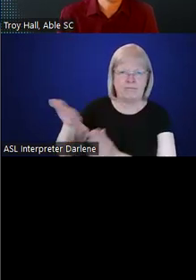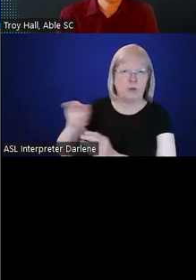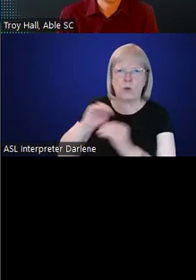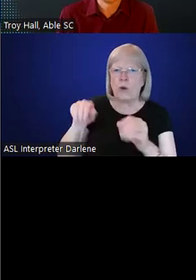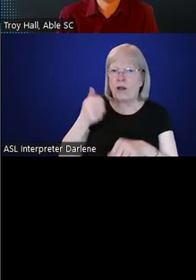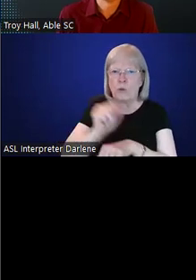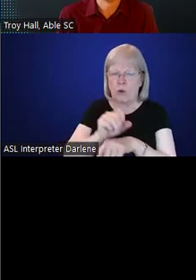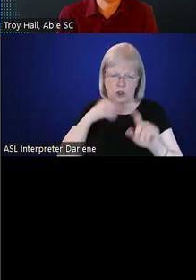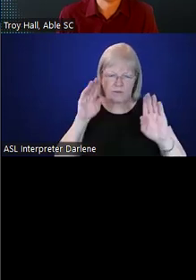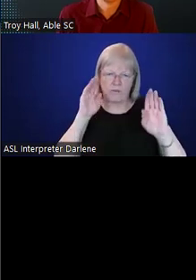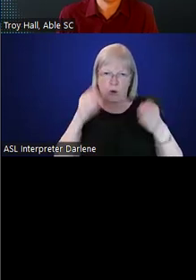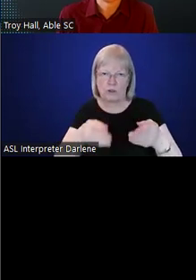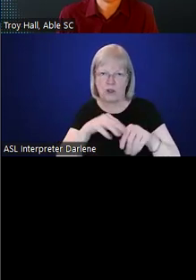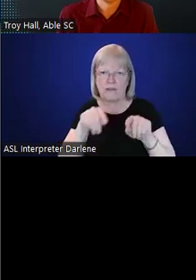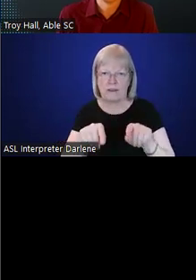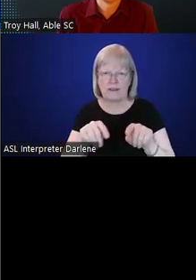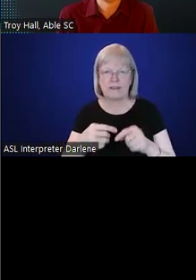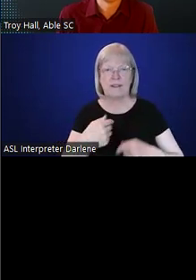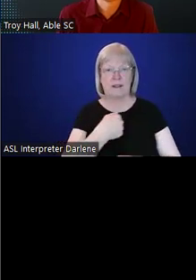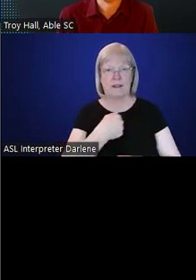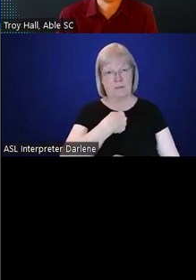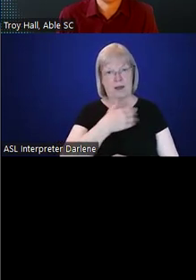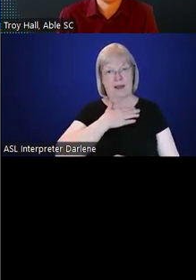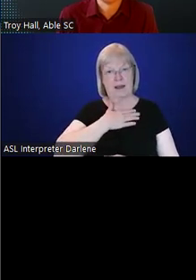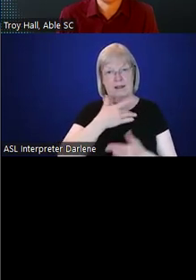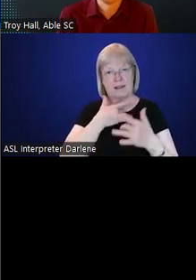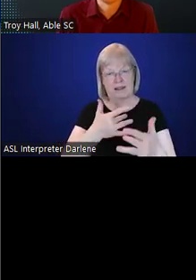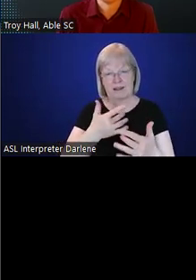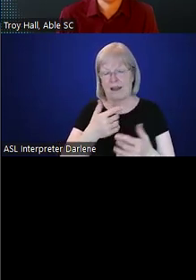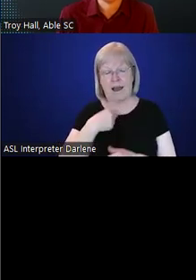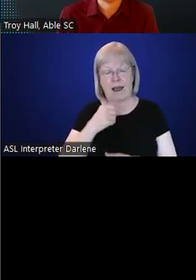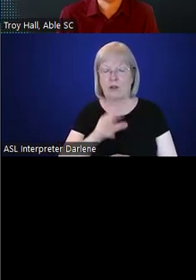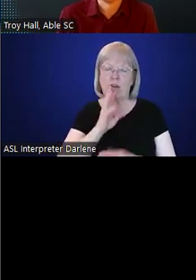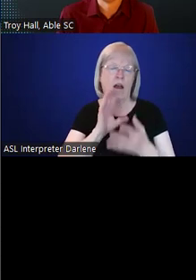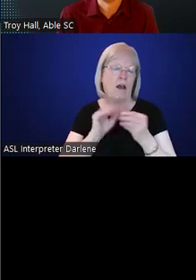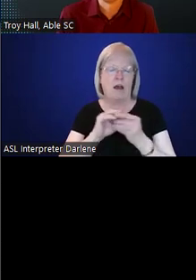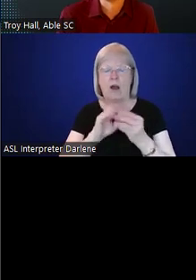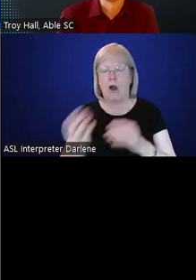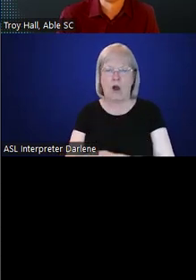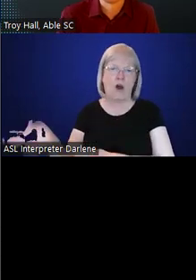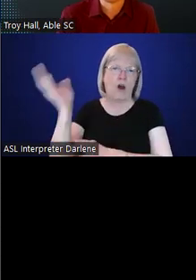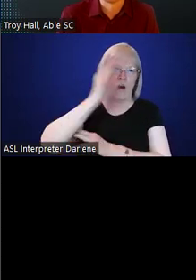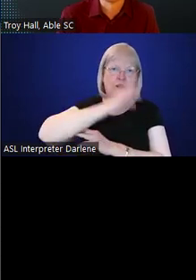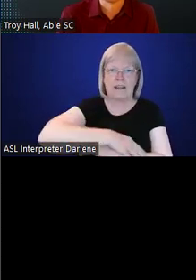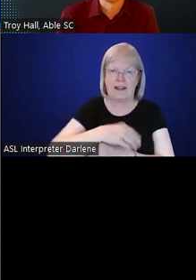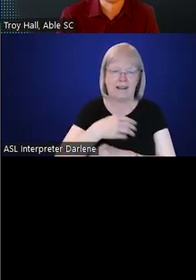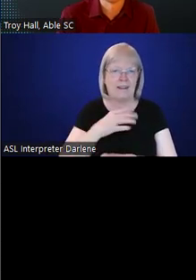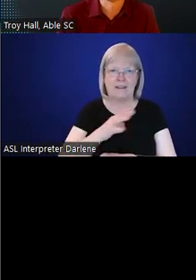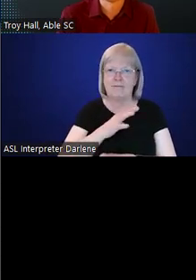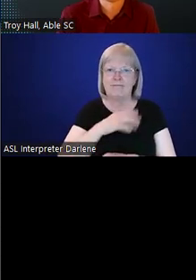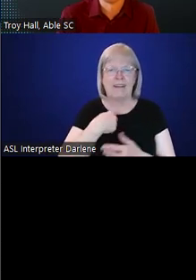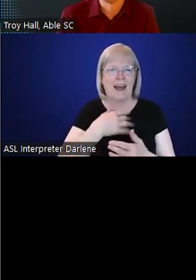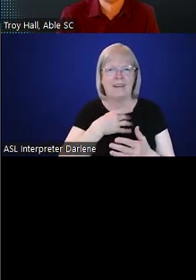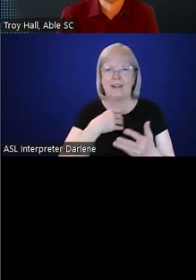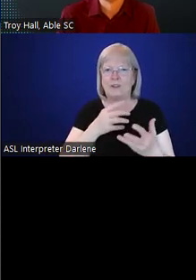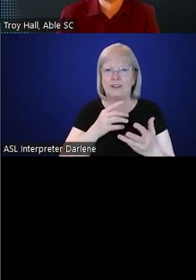I am one of those people that can talk to a brick wall all day. I'll be more than happy to just